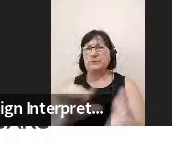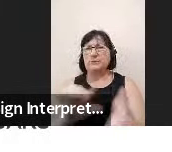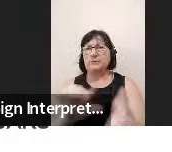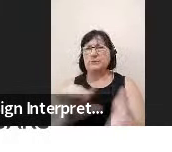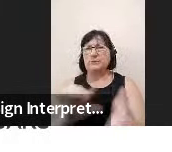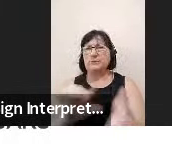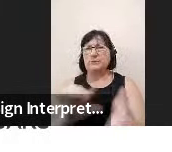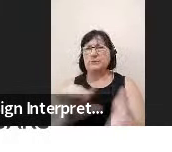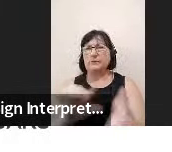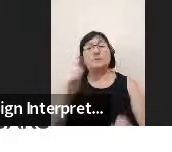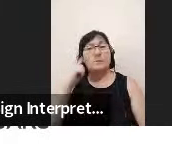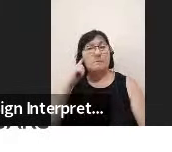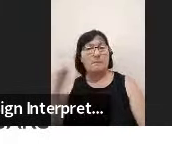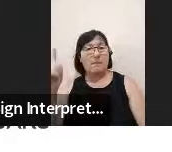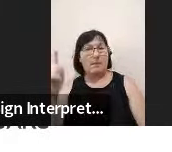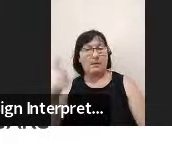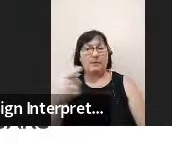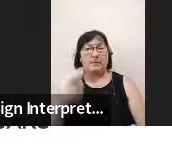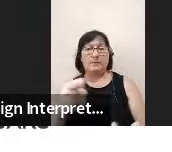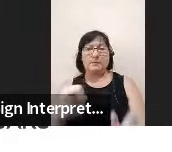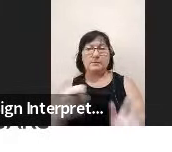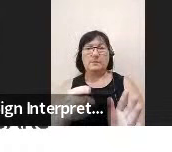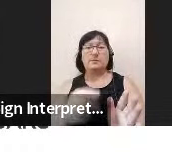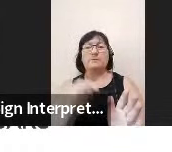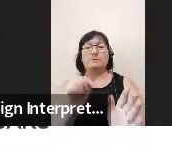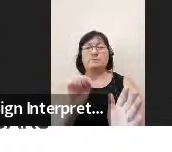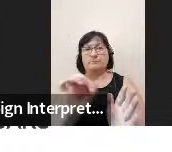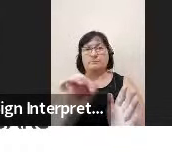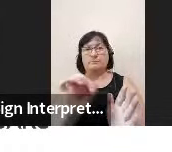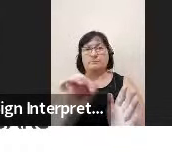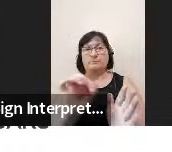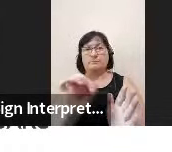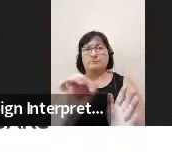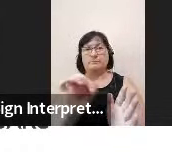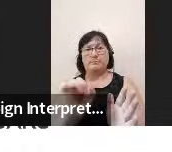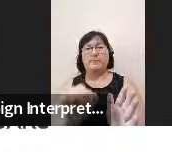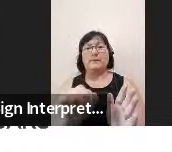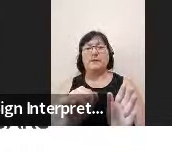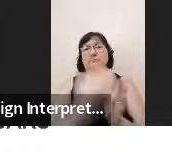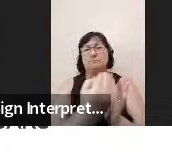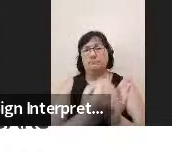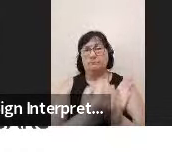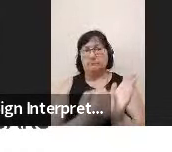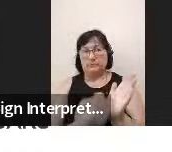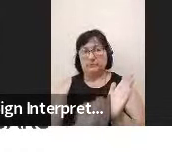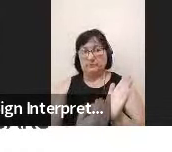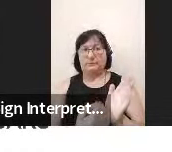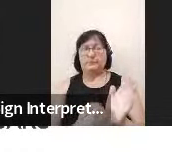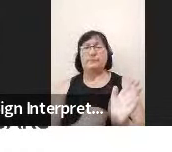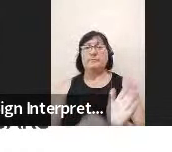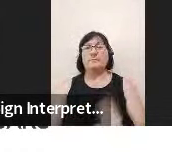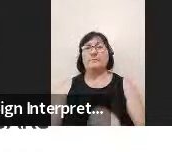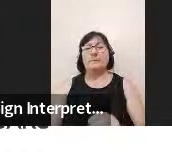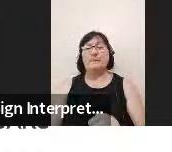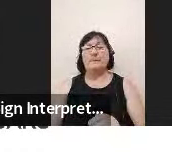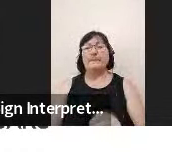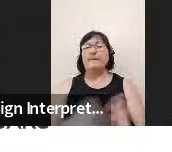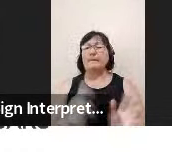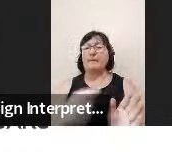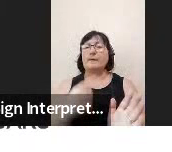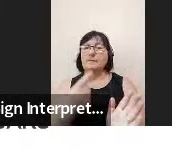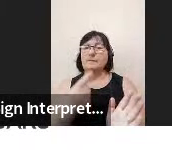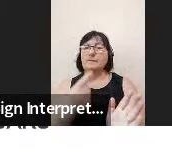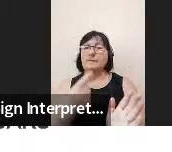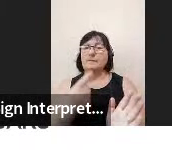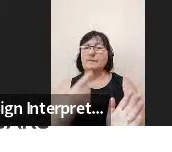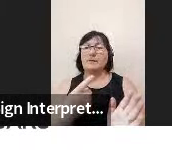SARS compliance philosophy, which the SARS compliance program suggests that we need to make it easy for those who